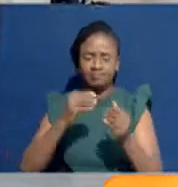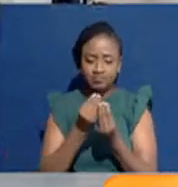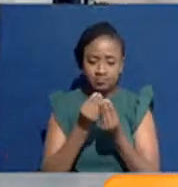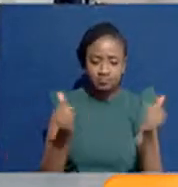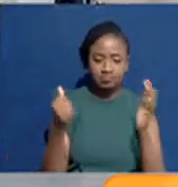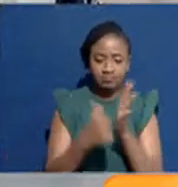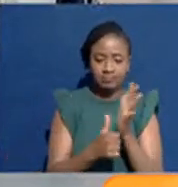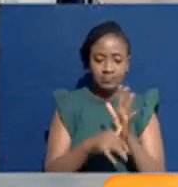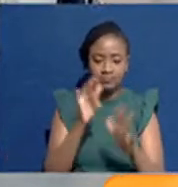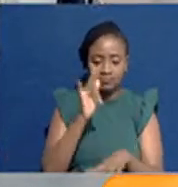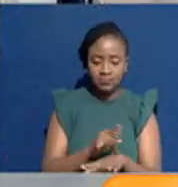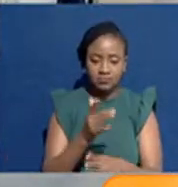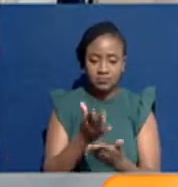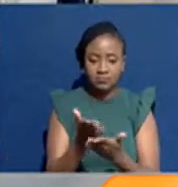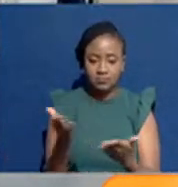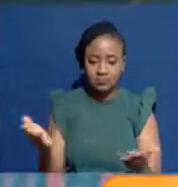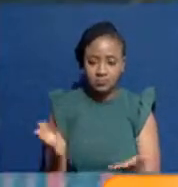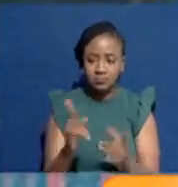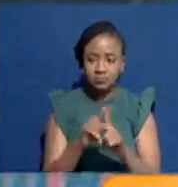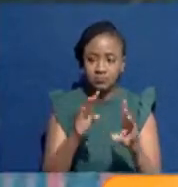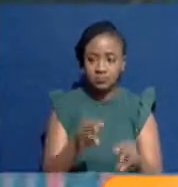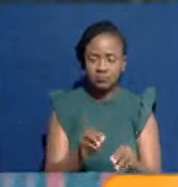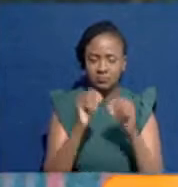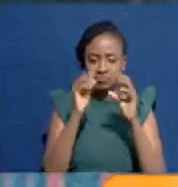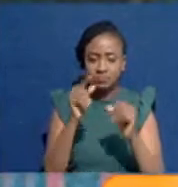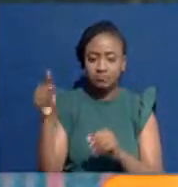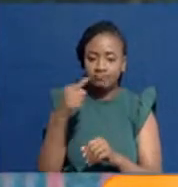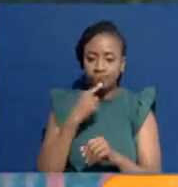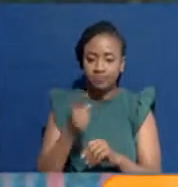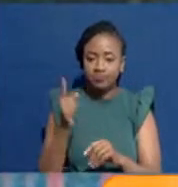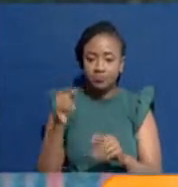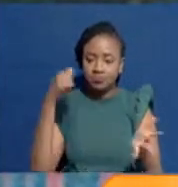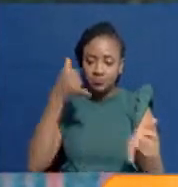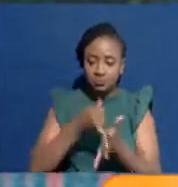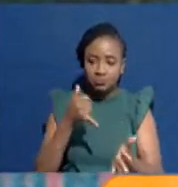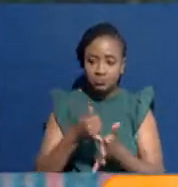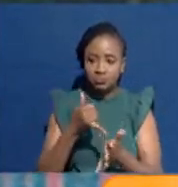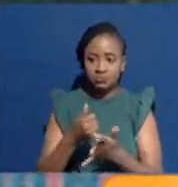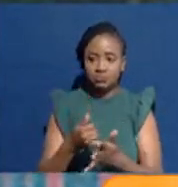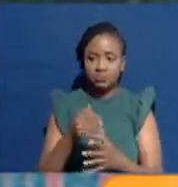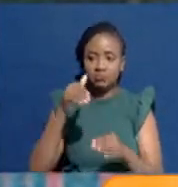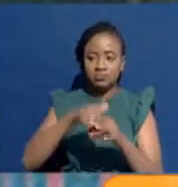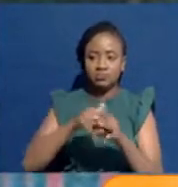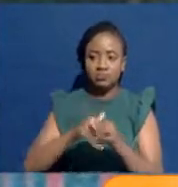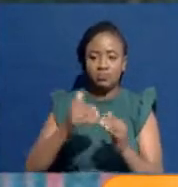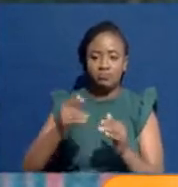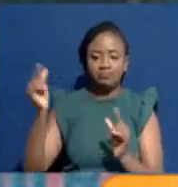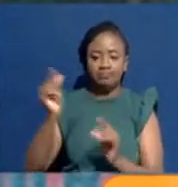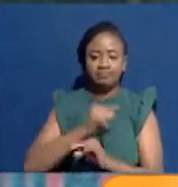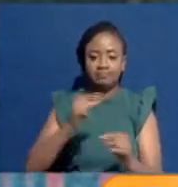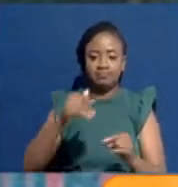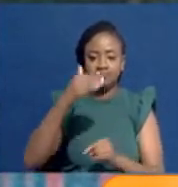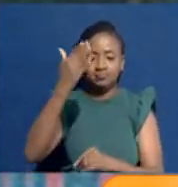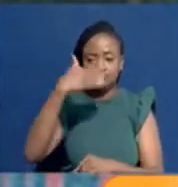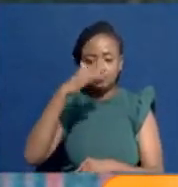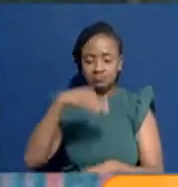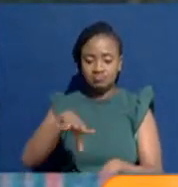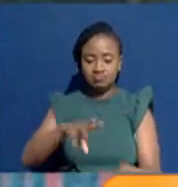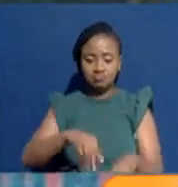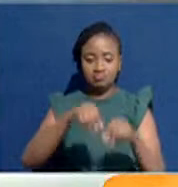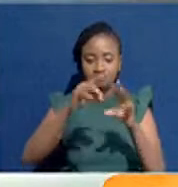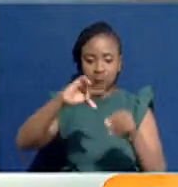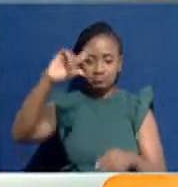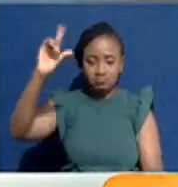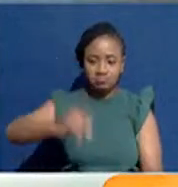hustlers. And unga, which he has talked about, was one of those things that we were told. Within so many days, unga is going to go down to so